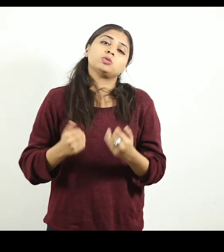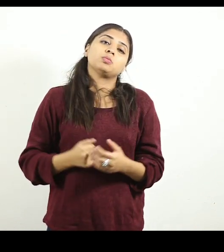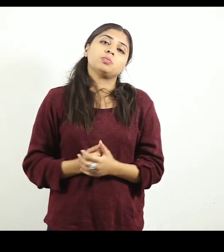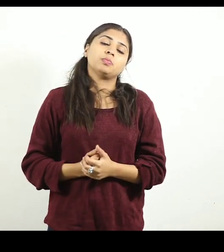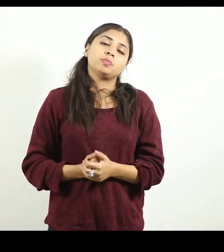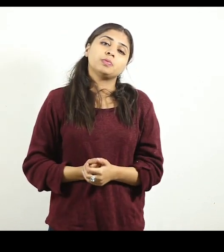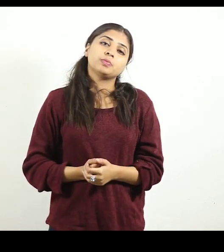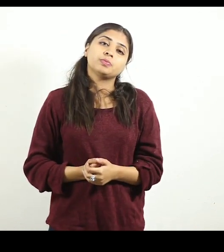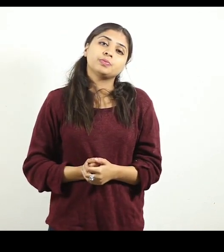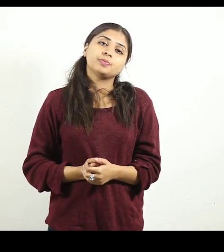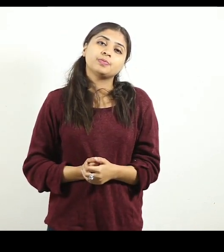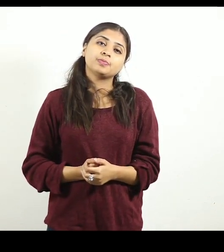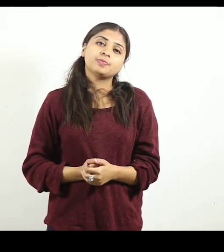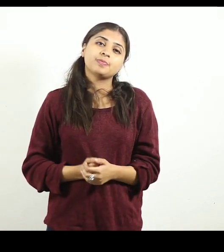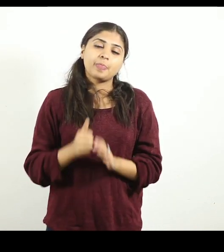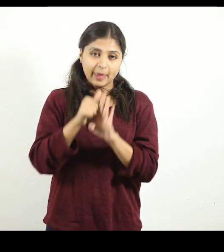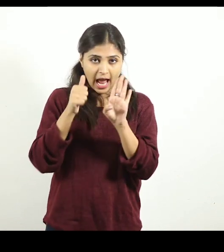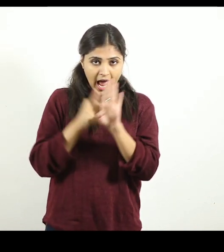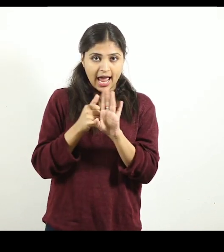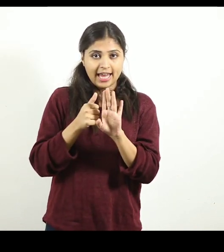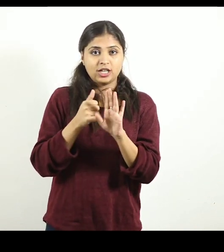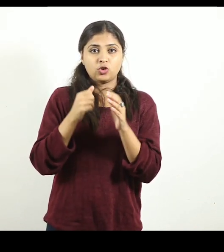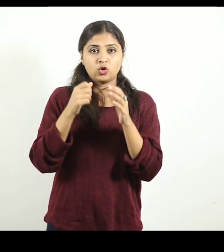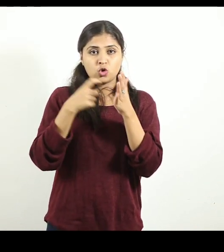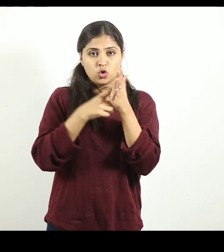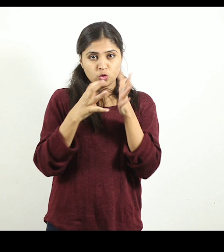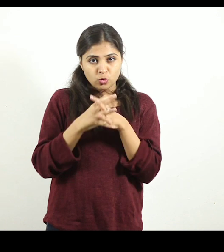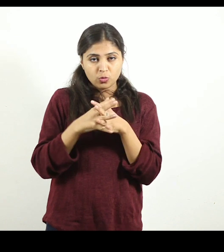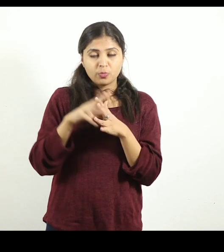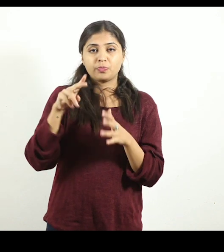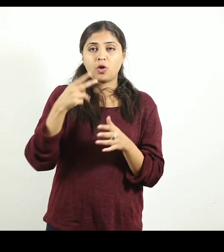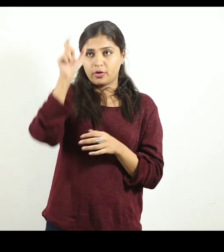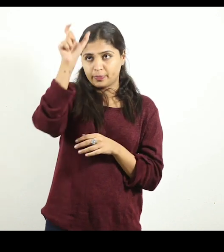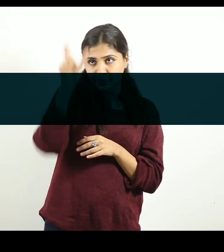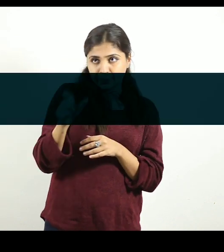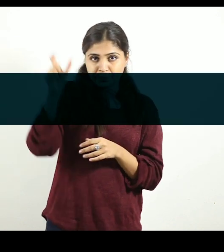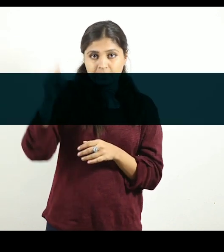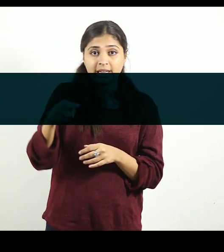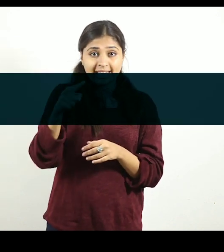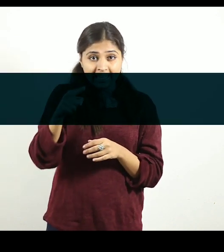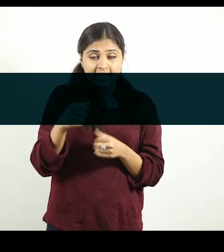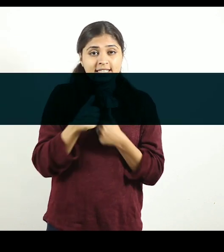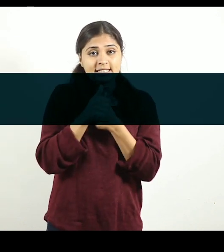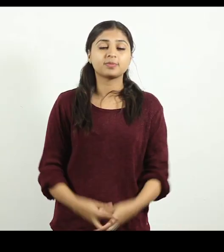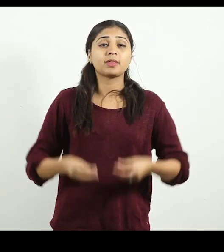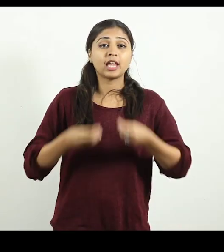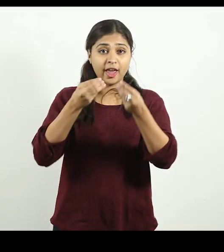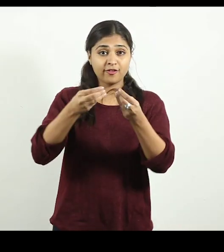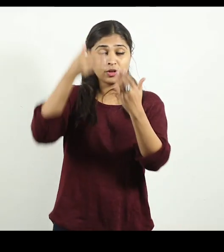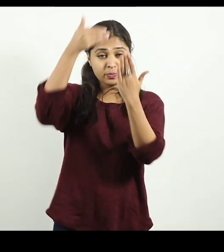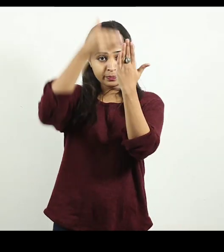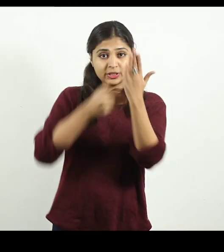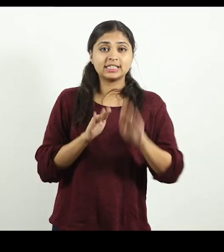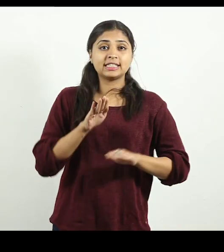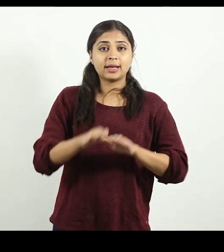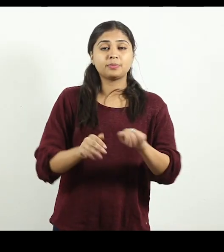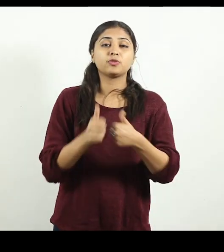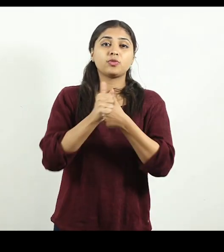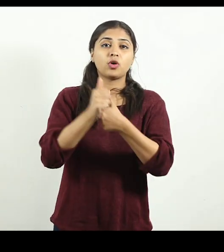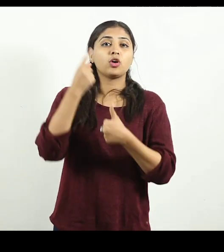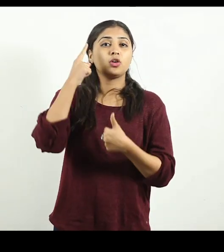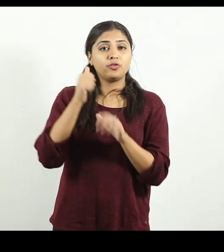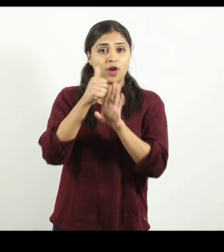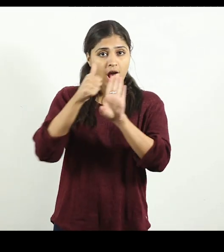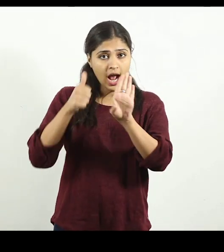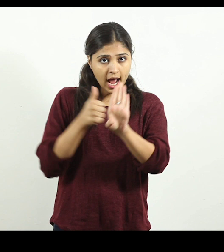Hide rows and columns. Given below are the steps to be followed in order to hide rows or columns. Select the rows or columns that you